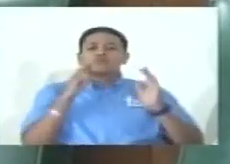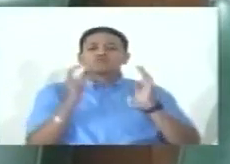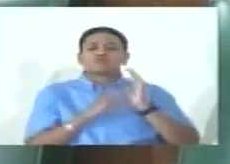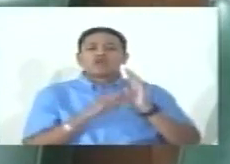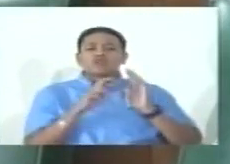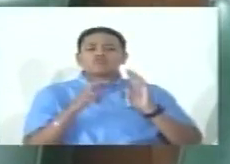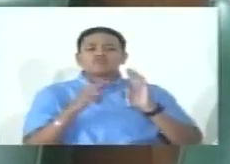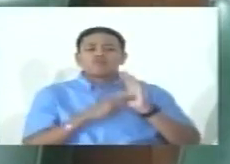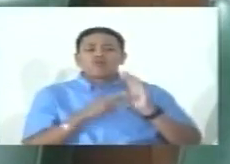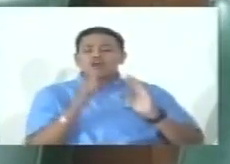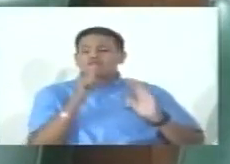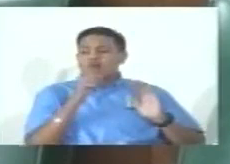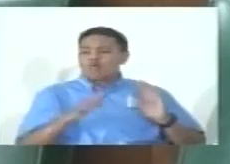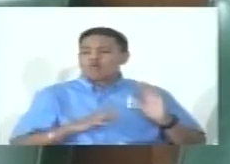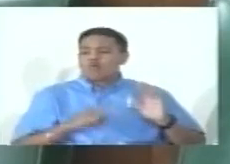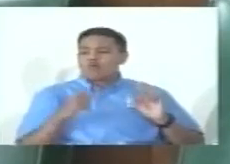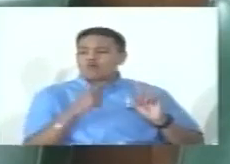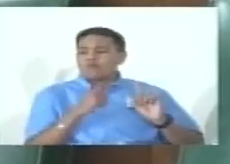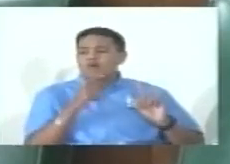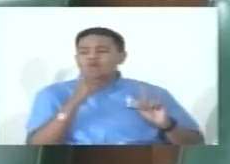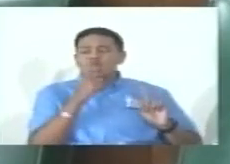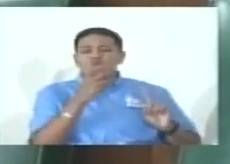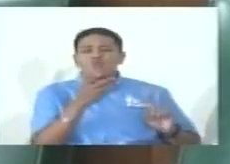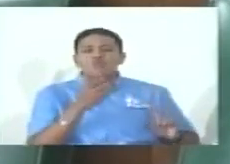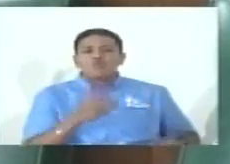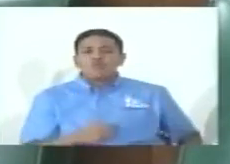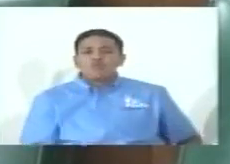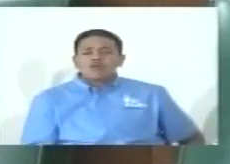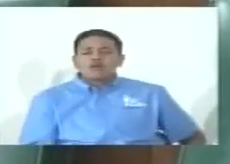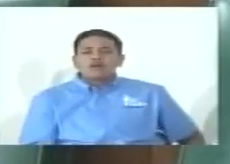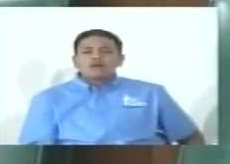of a woman who